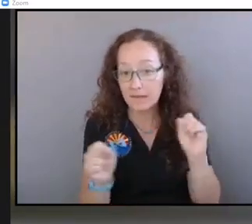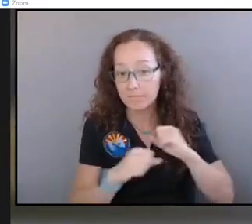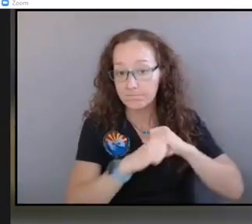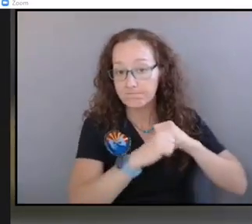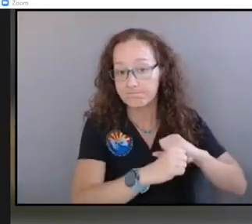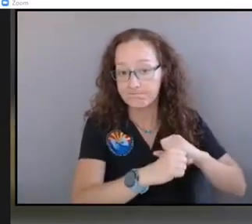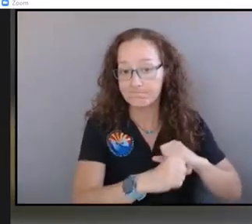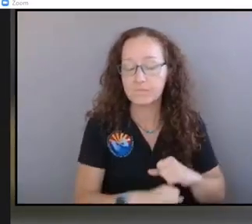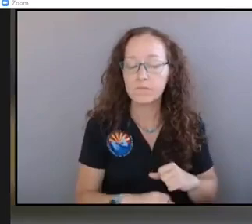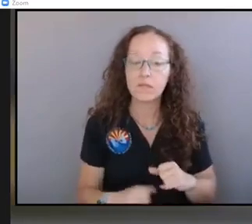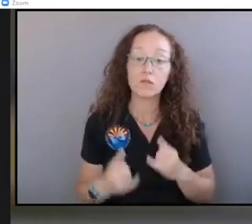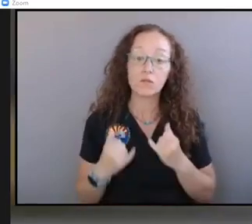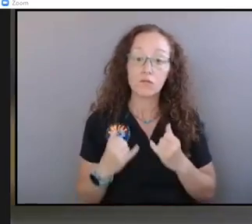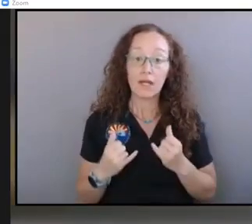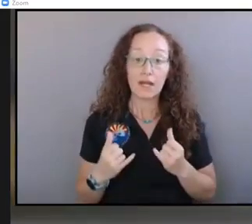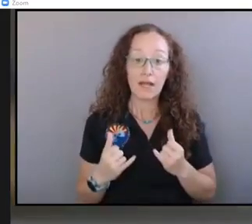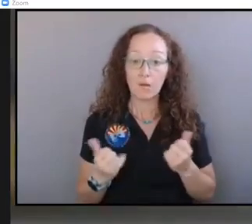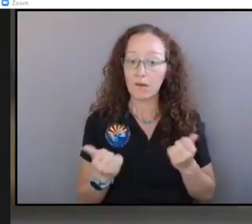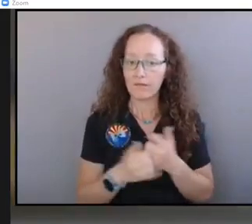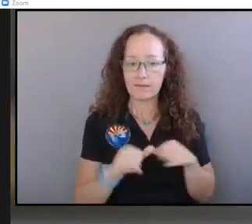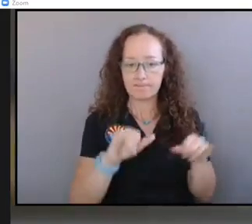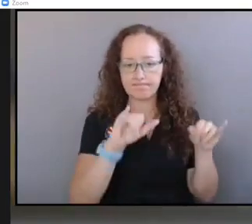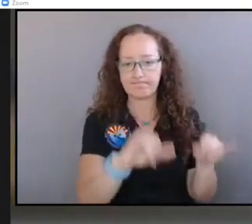At this point, everything has stayed the same.